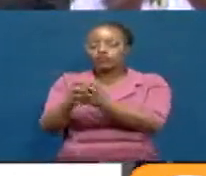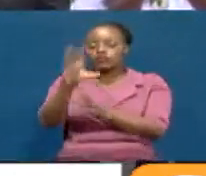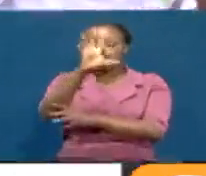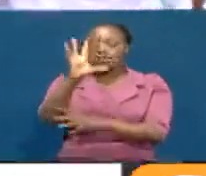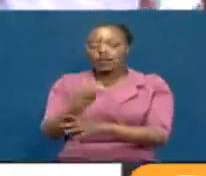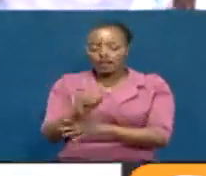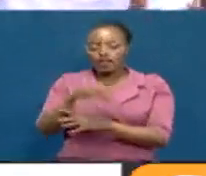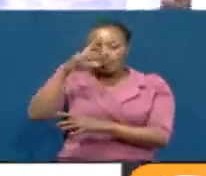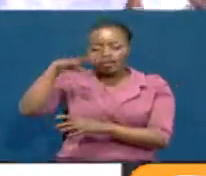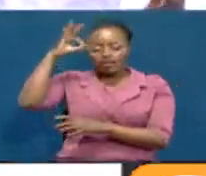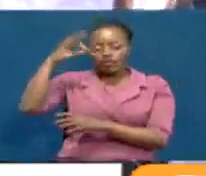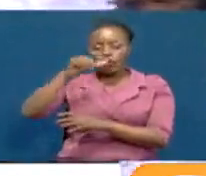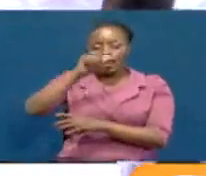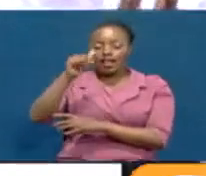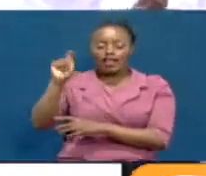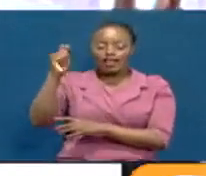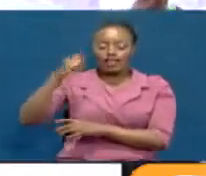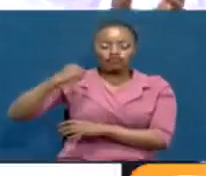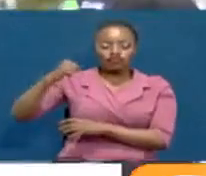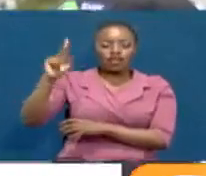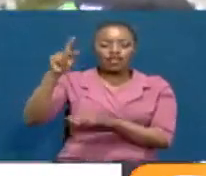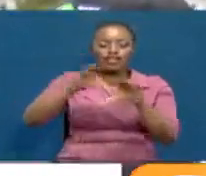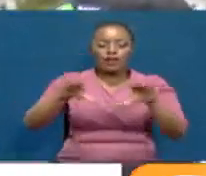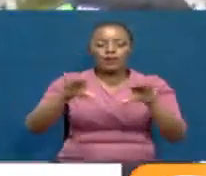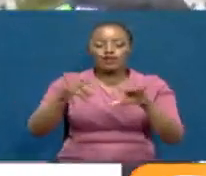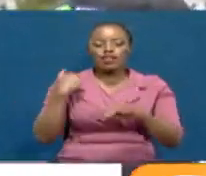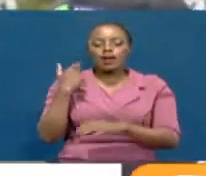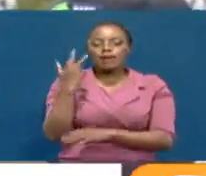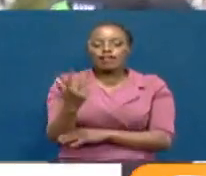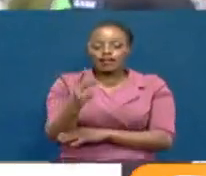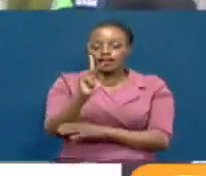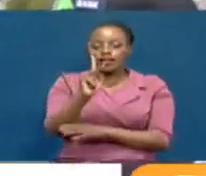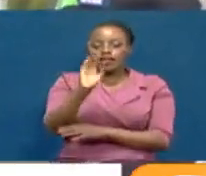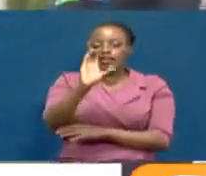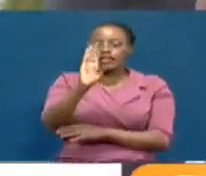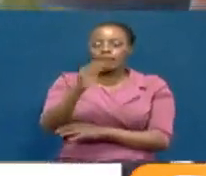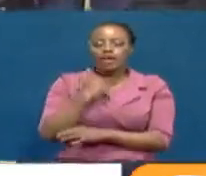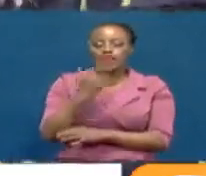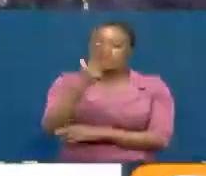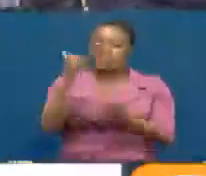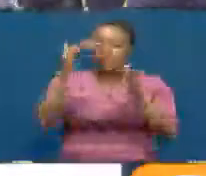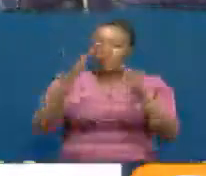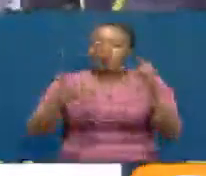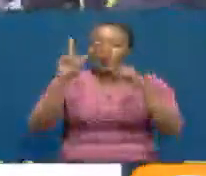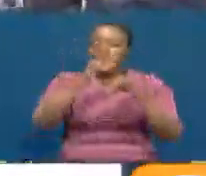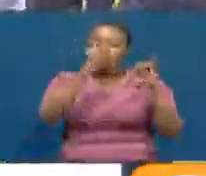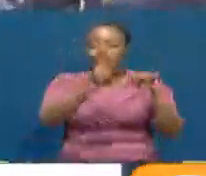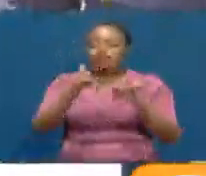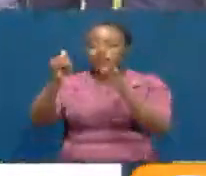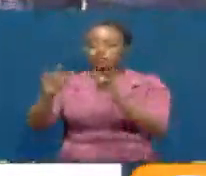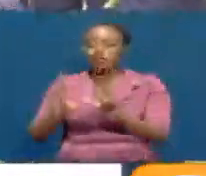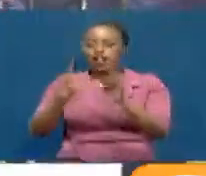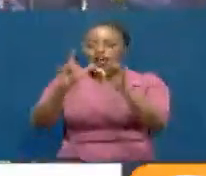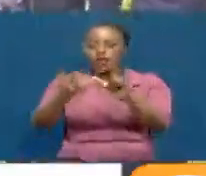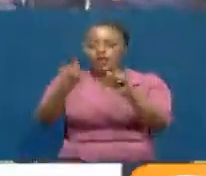Championships in Tunisia with another Kenyan side, Kenya Pipeline, emerging third. KCB also had three players winning individual awards.